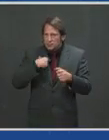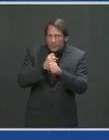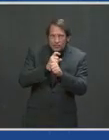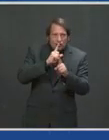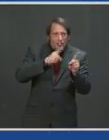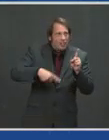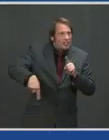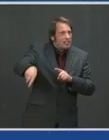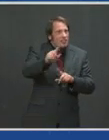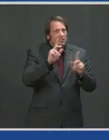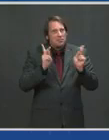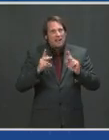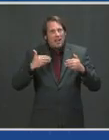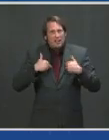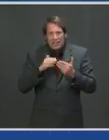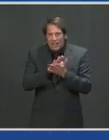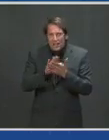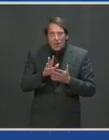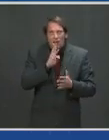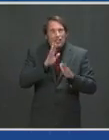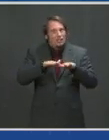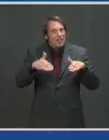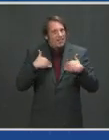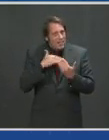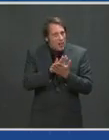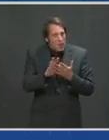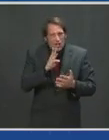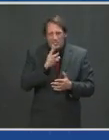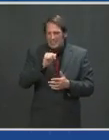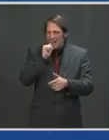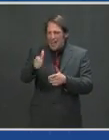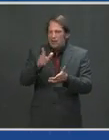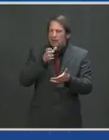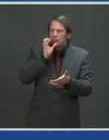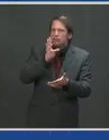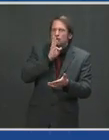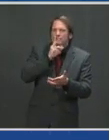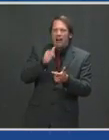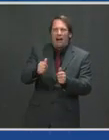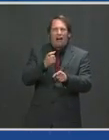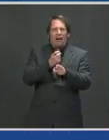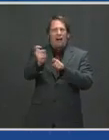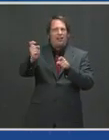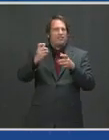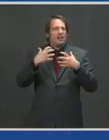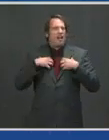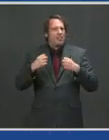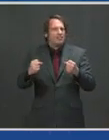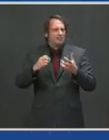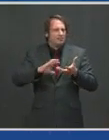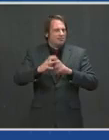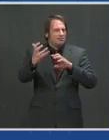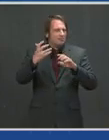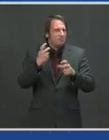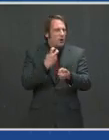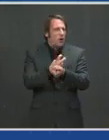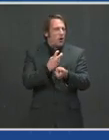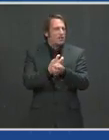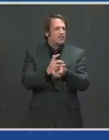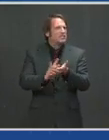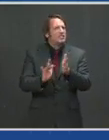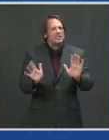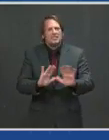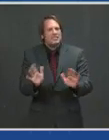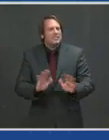water in our schools and our child care centers is part of that foundation. When we know that the lead in